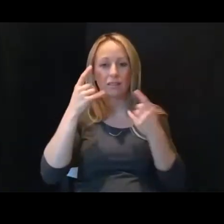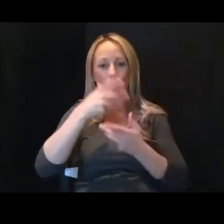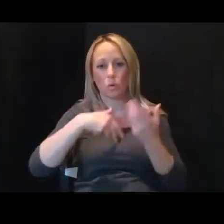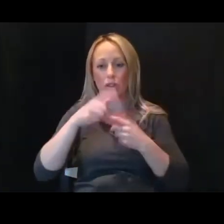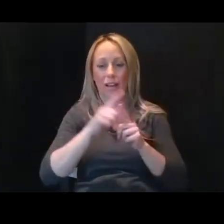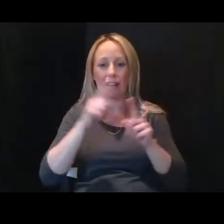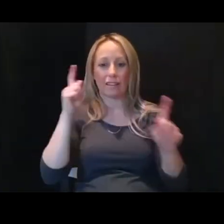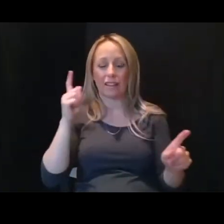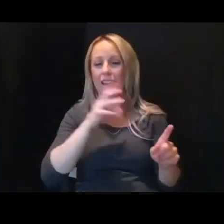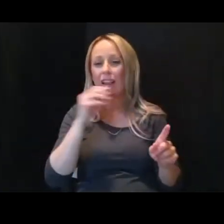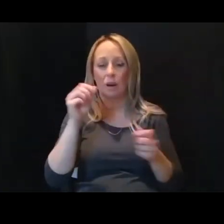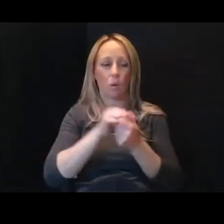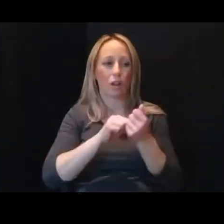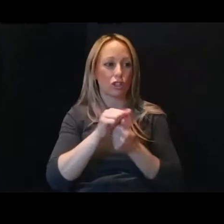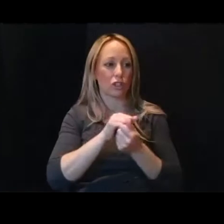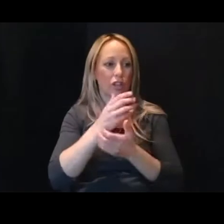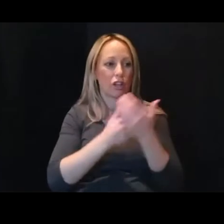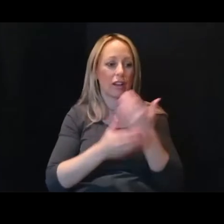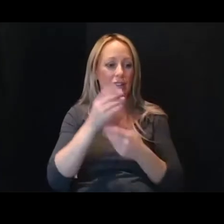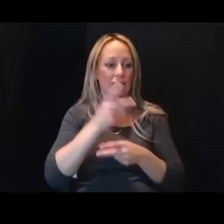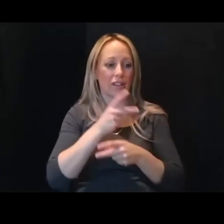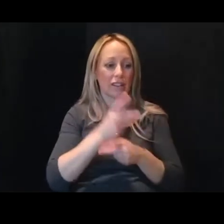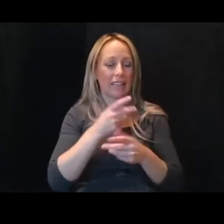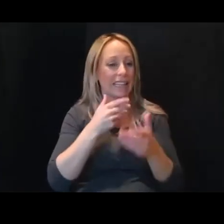hands carefully even after they've had COVID.